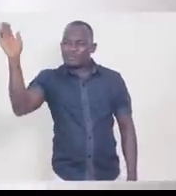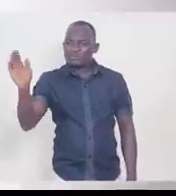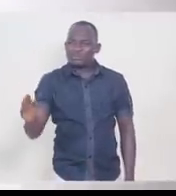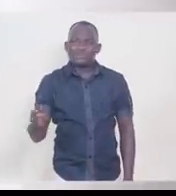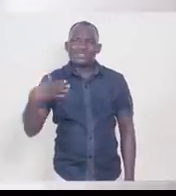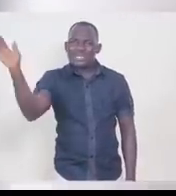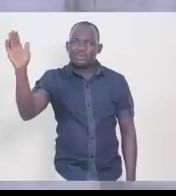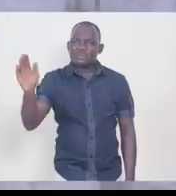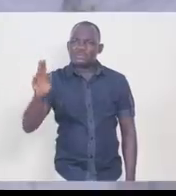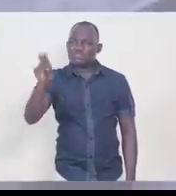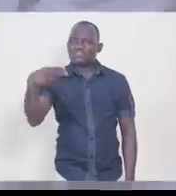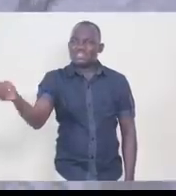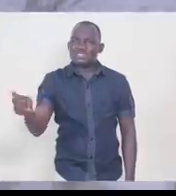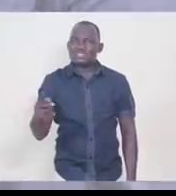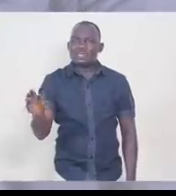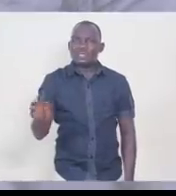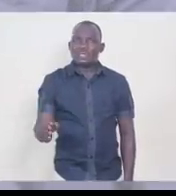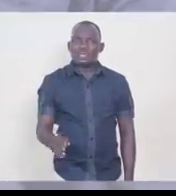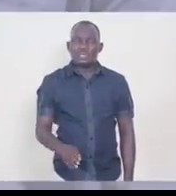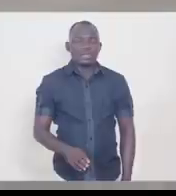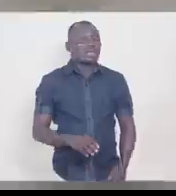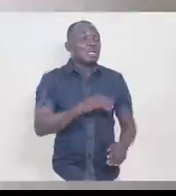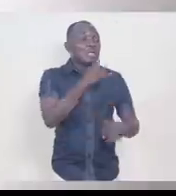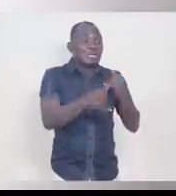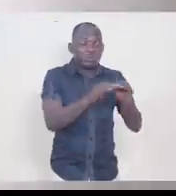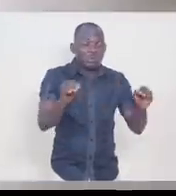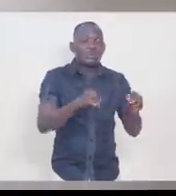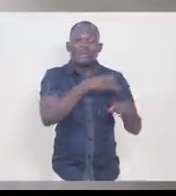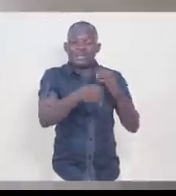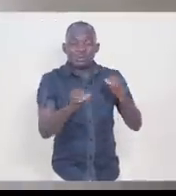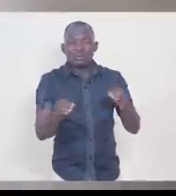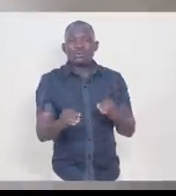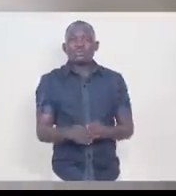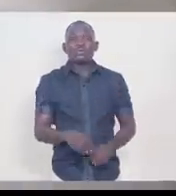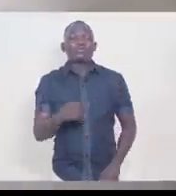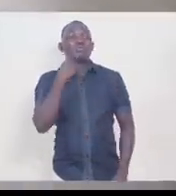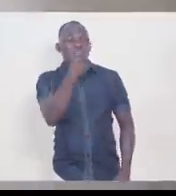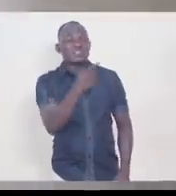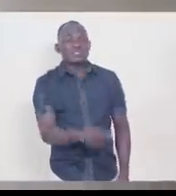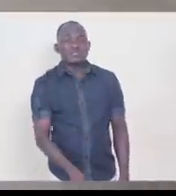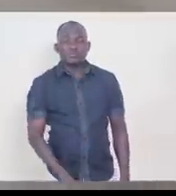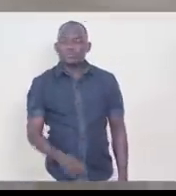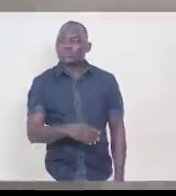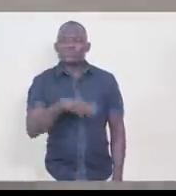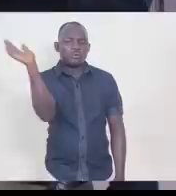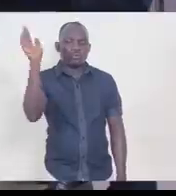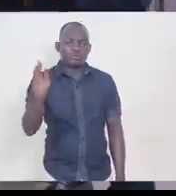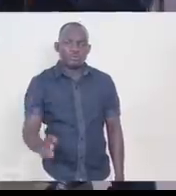out? This is not the end of this. And this is not worthy of a beginning either. Get out.